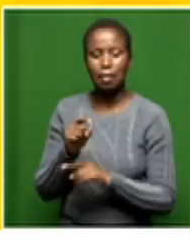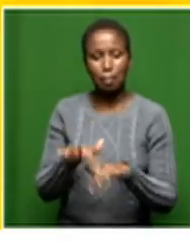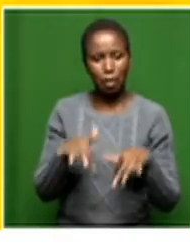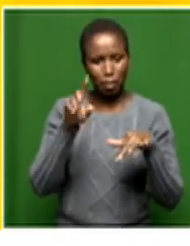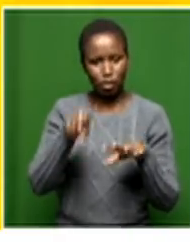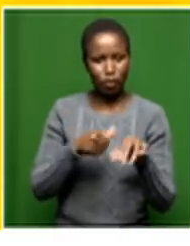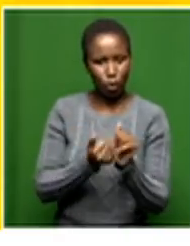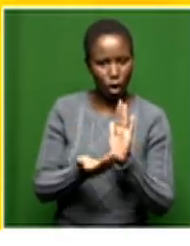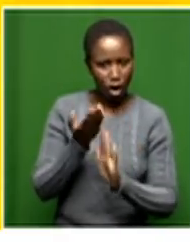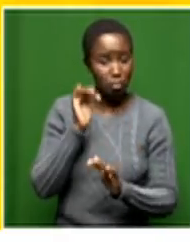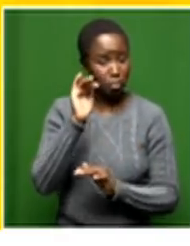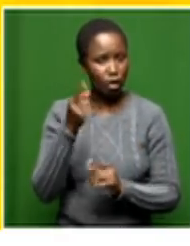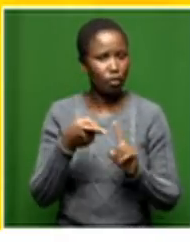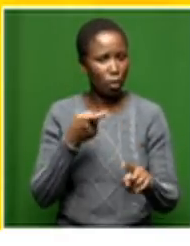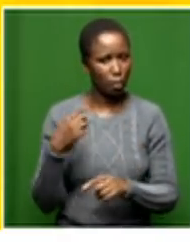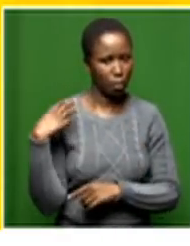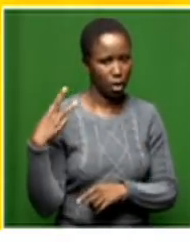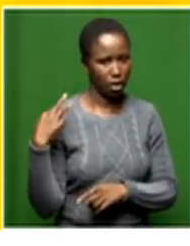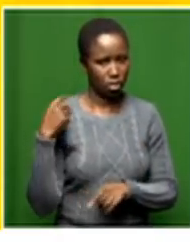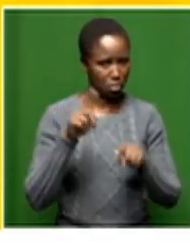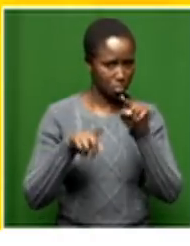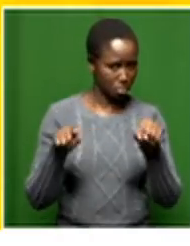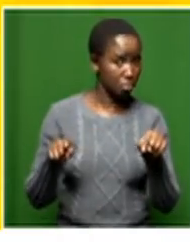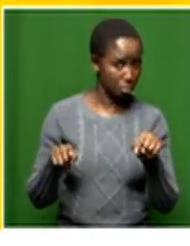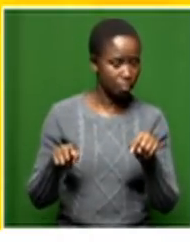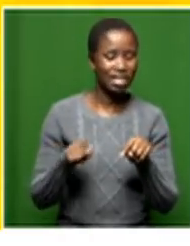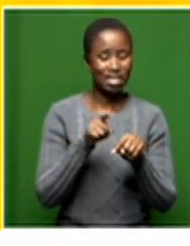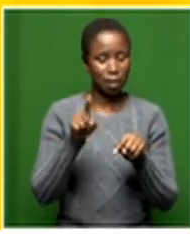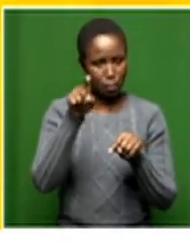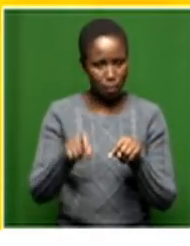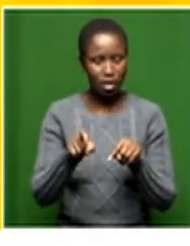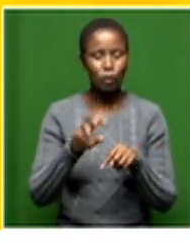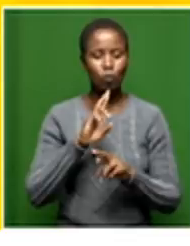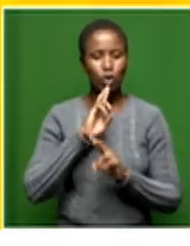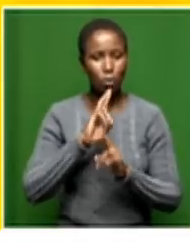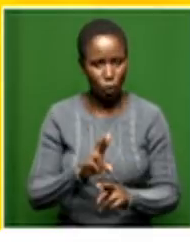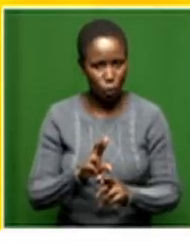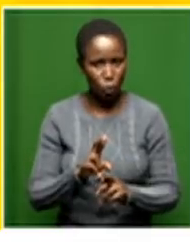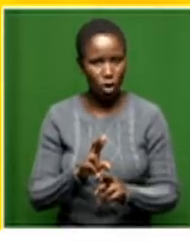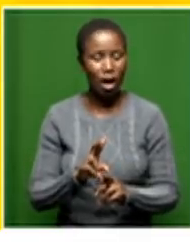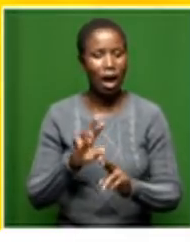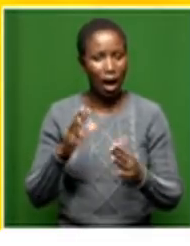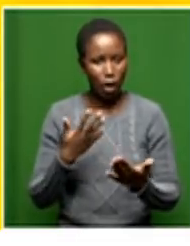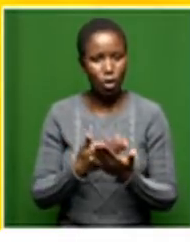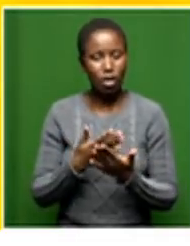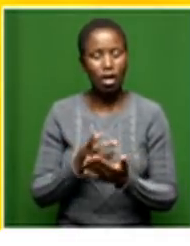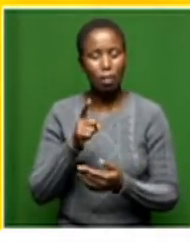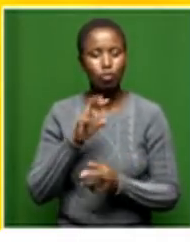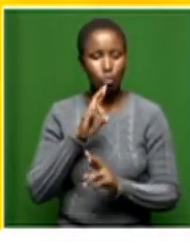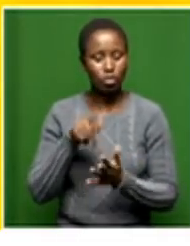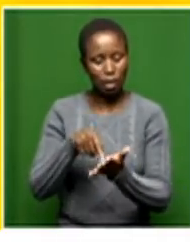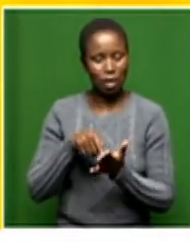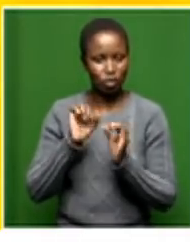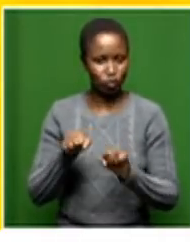follow up on ministers, but, you know, to respond on the floor of the House to demand responses.